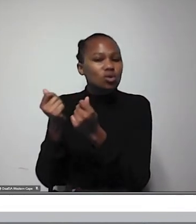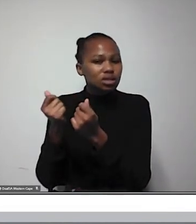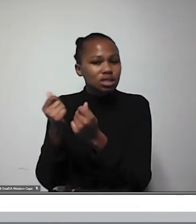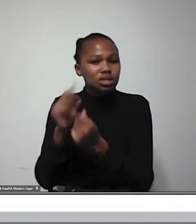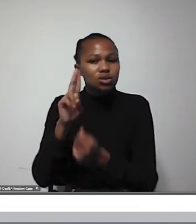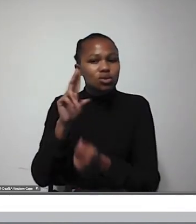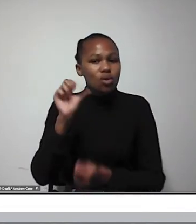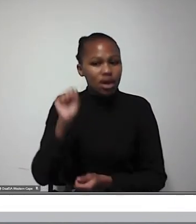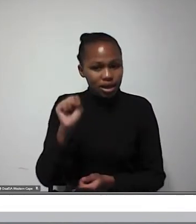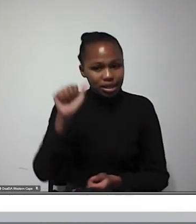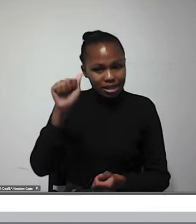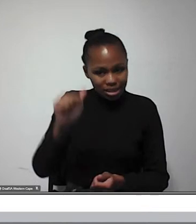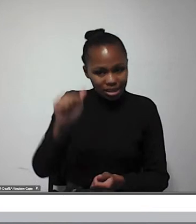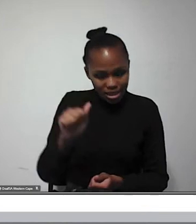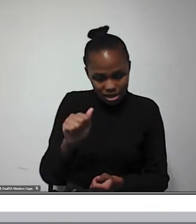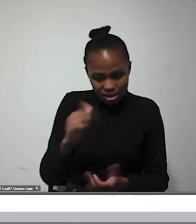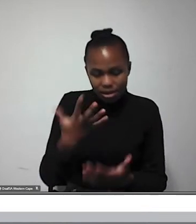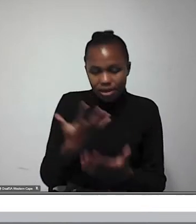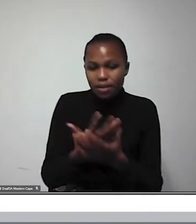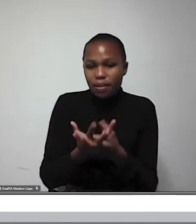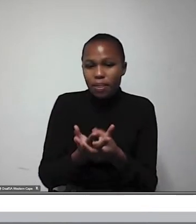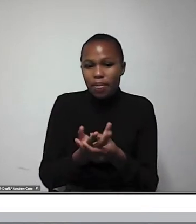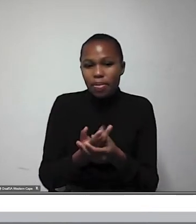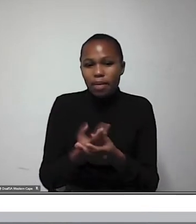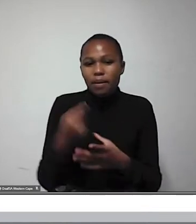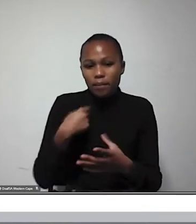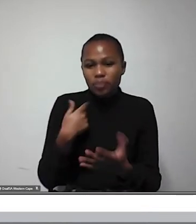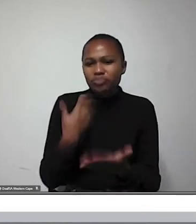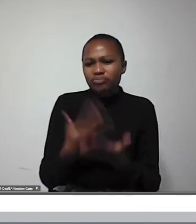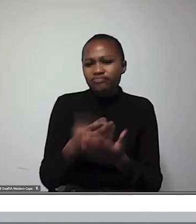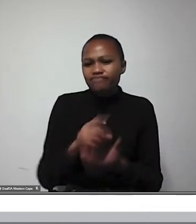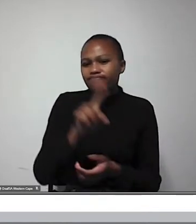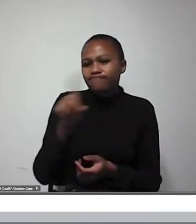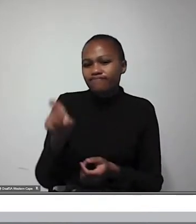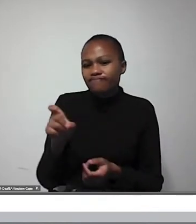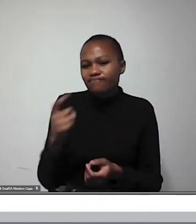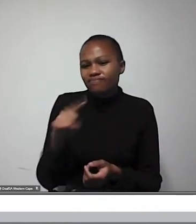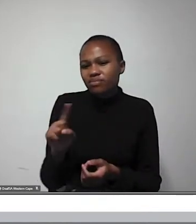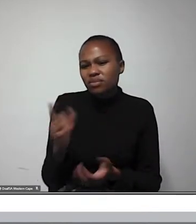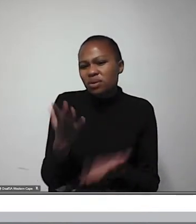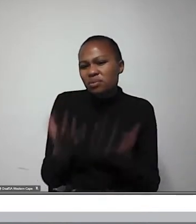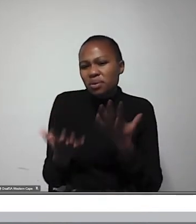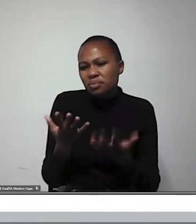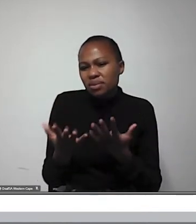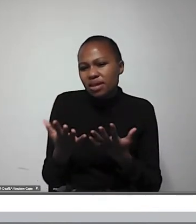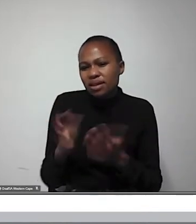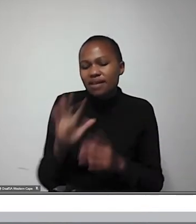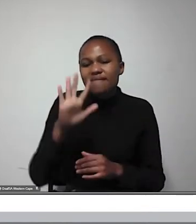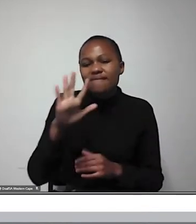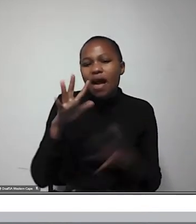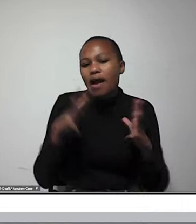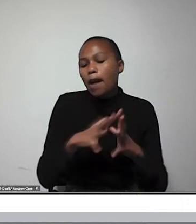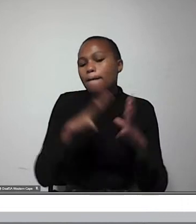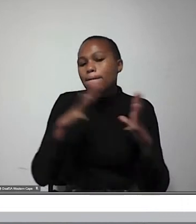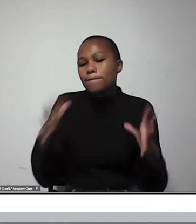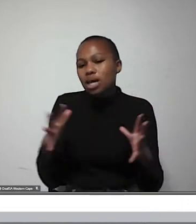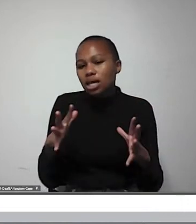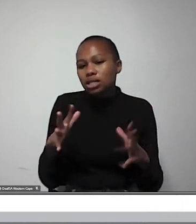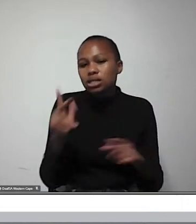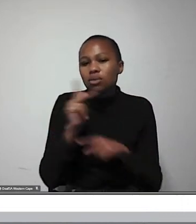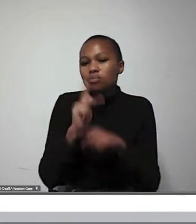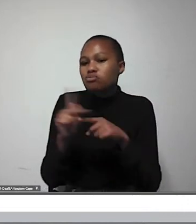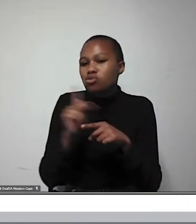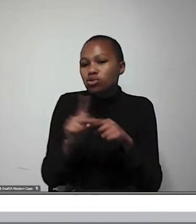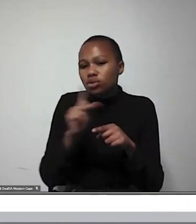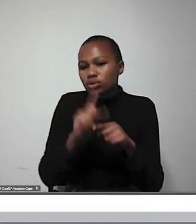USA, and perhaps we can ask them for, let's say, the five biggest products. If